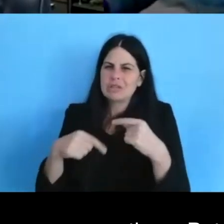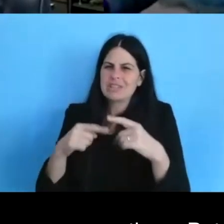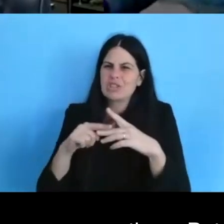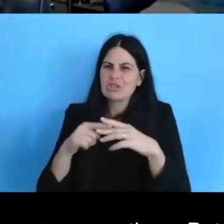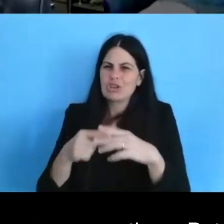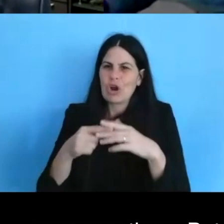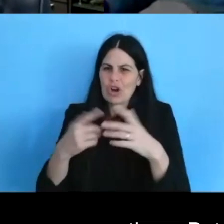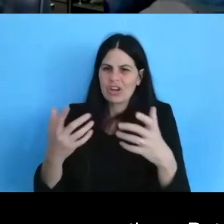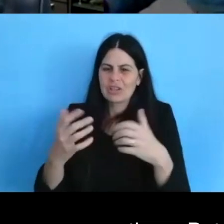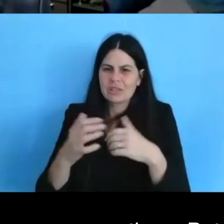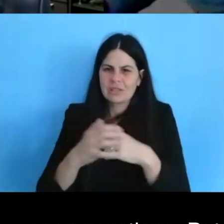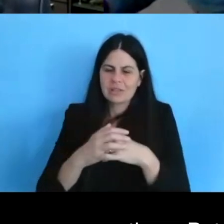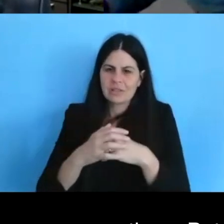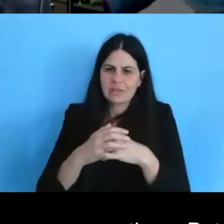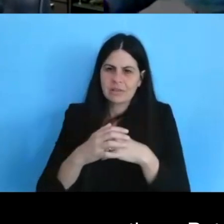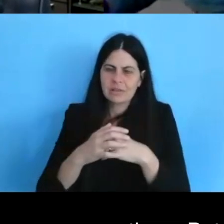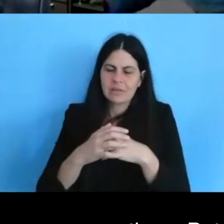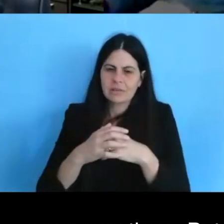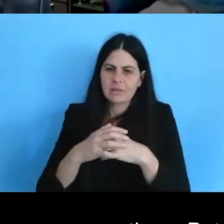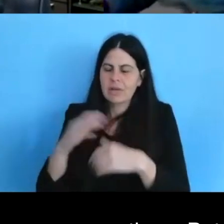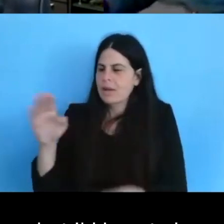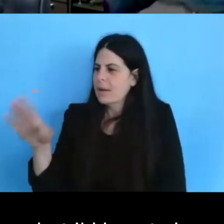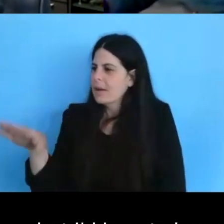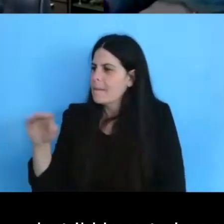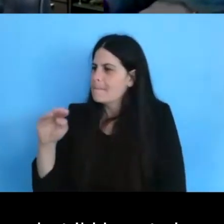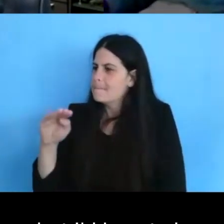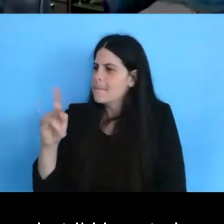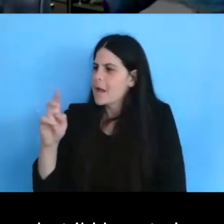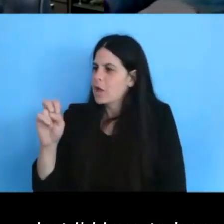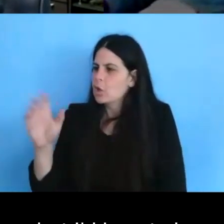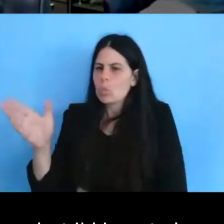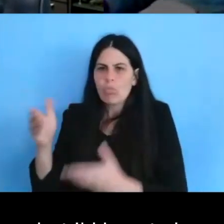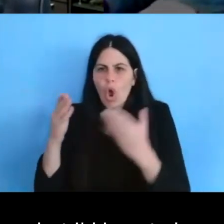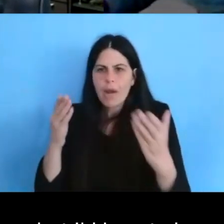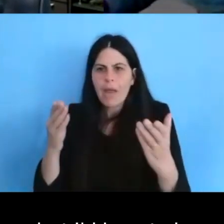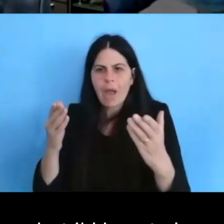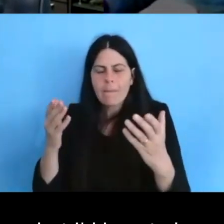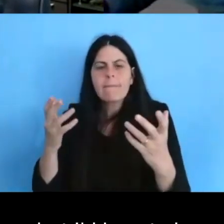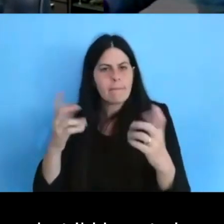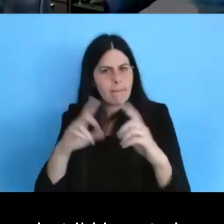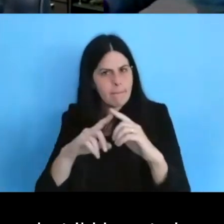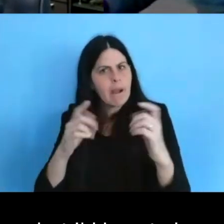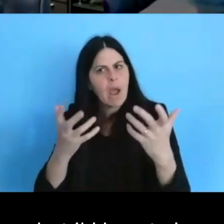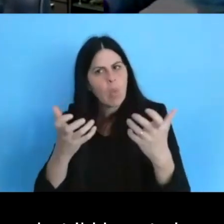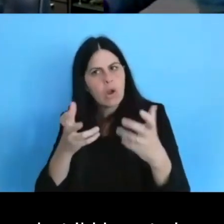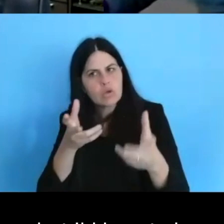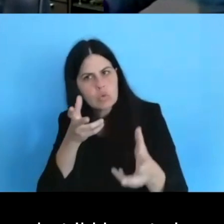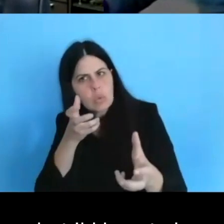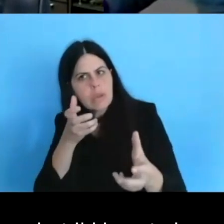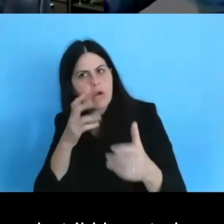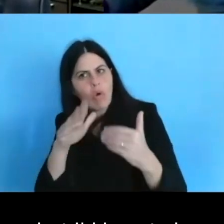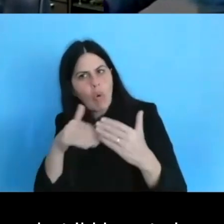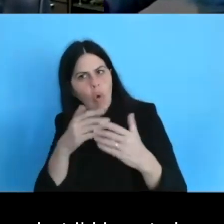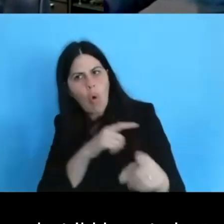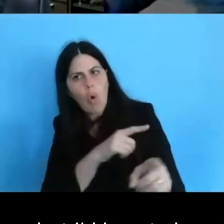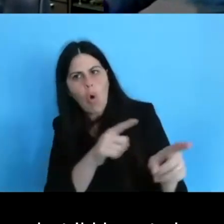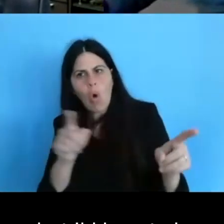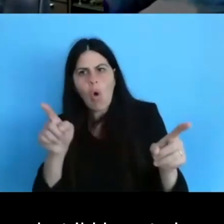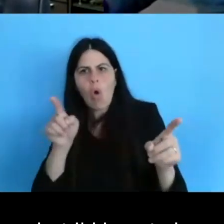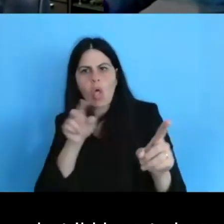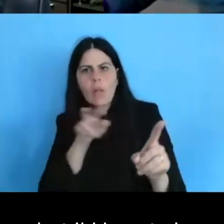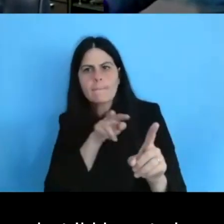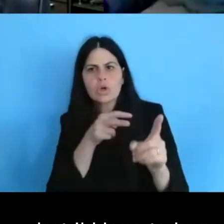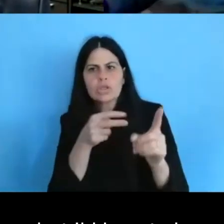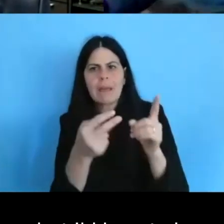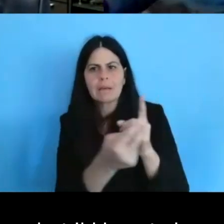question of, and Mike, it was you that brought this up, but I love to hear everyone's perspective on it. You talked about